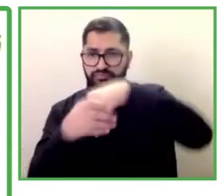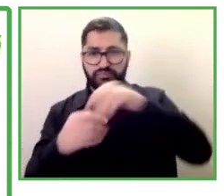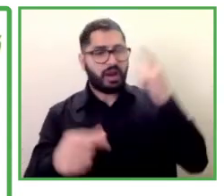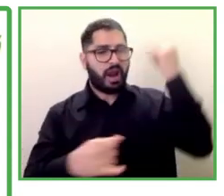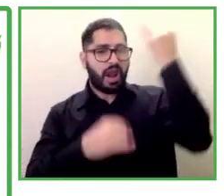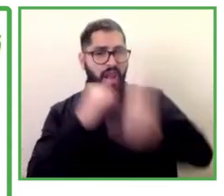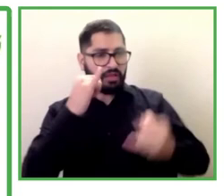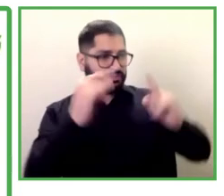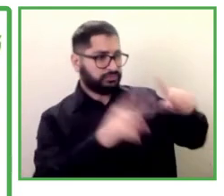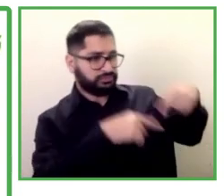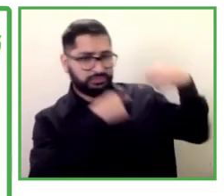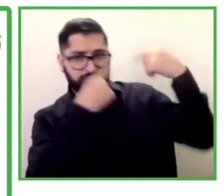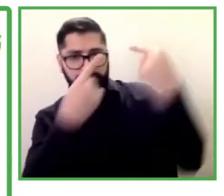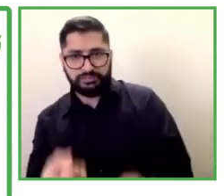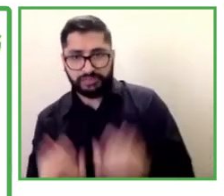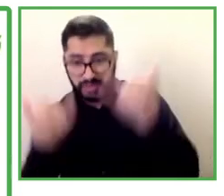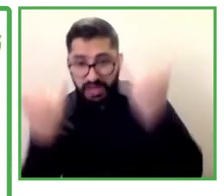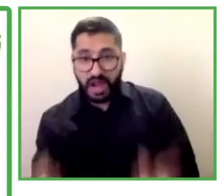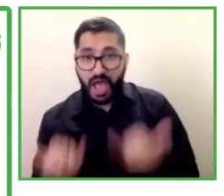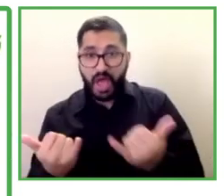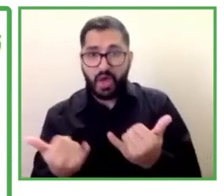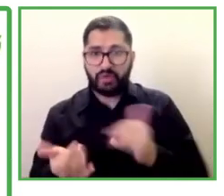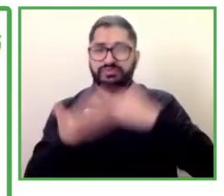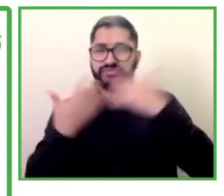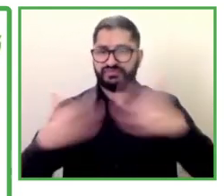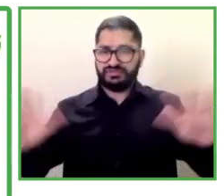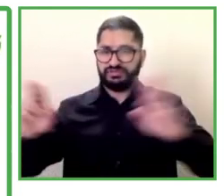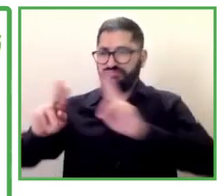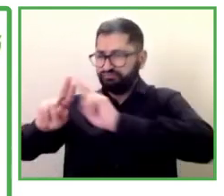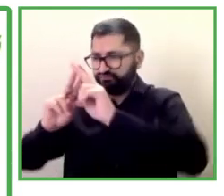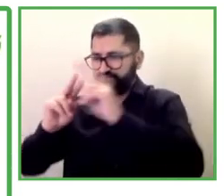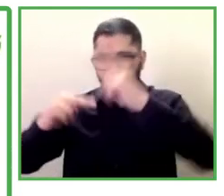years. We have been working on the elaboration of